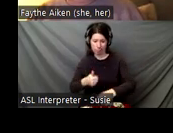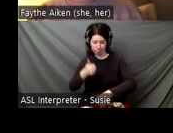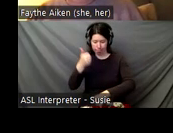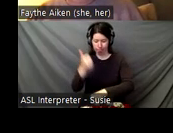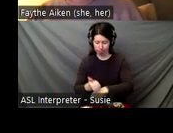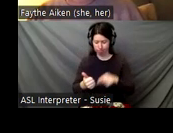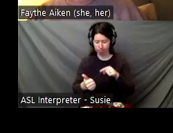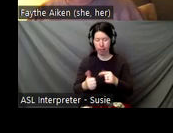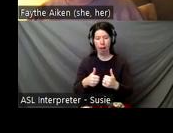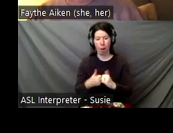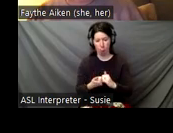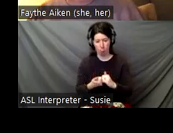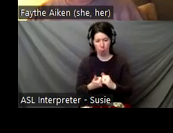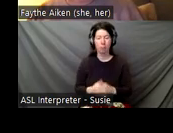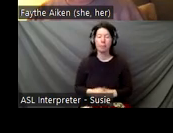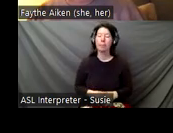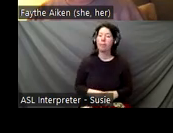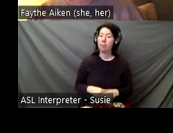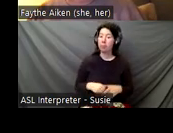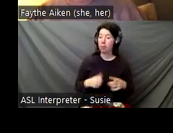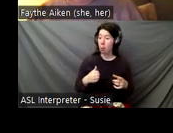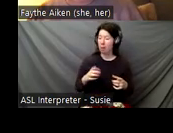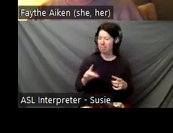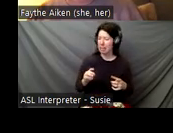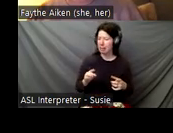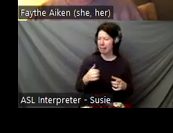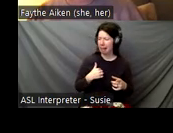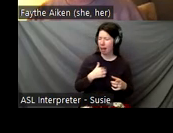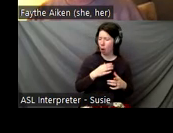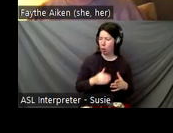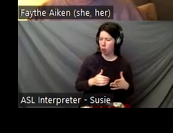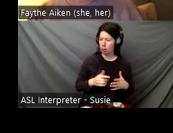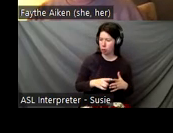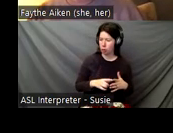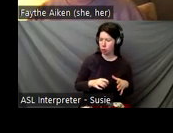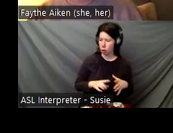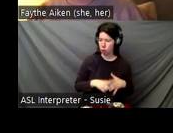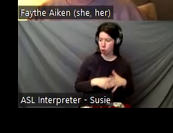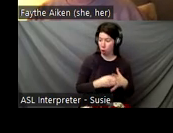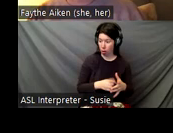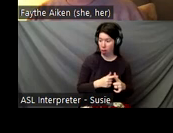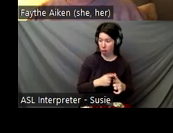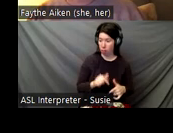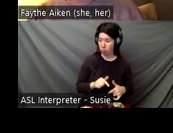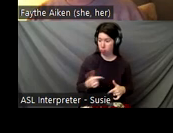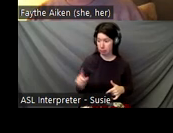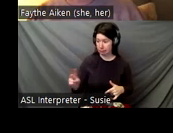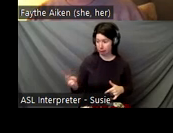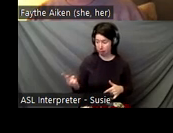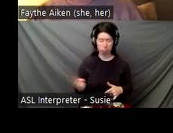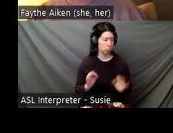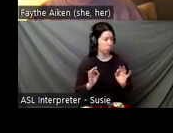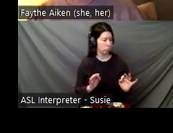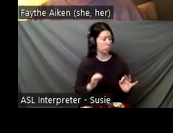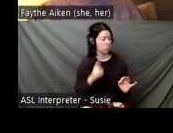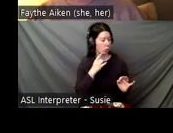So Debbie, how about if I just do this first section and then I'll pass it to you for the second one? Yeah, that sounds good. And when